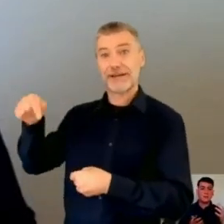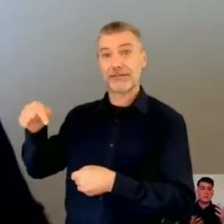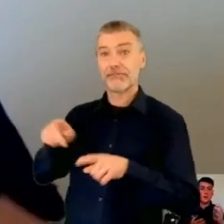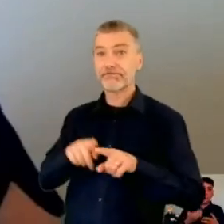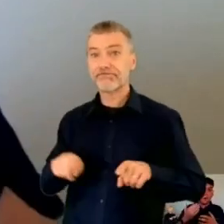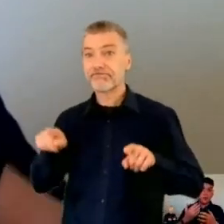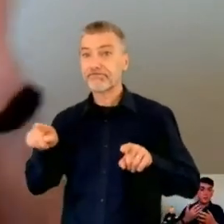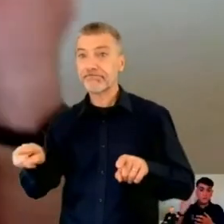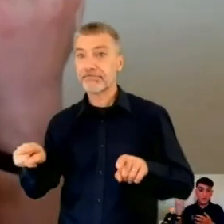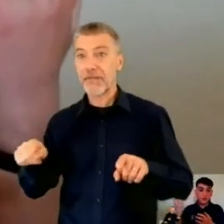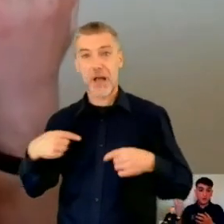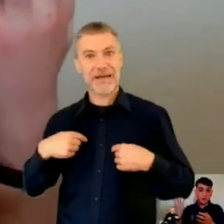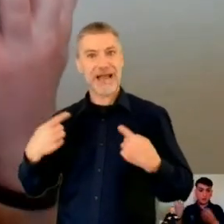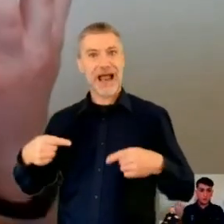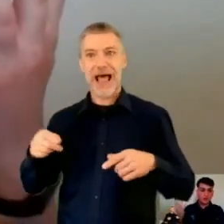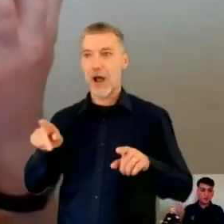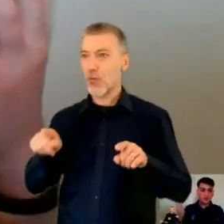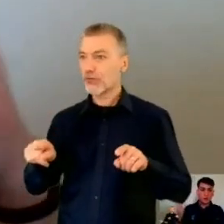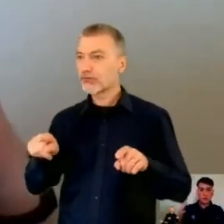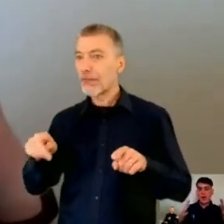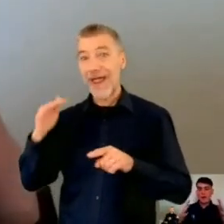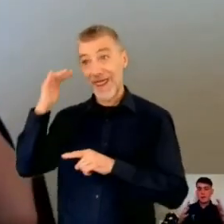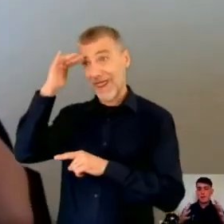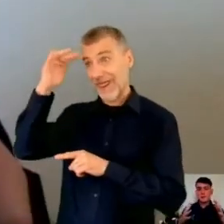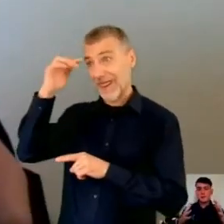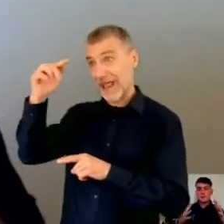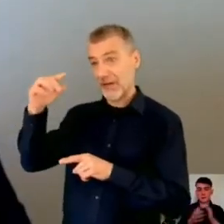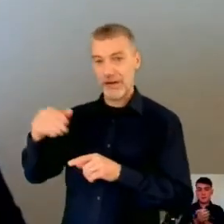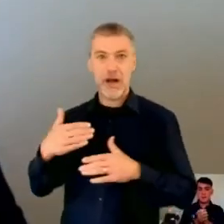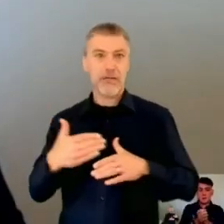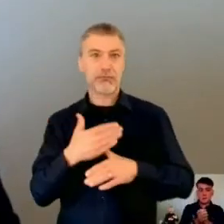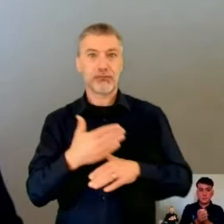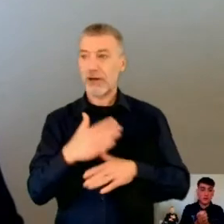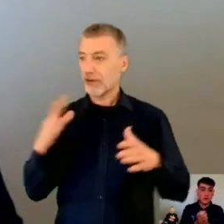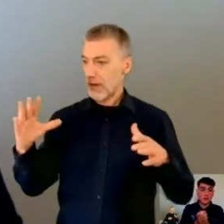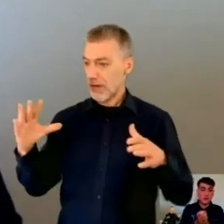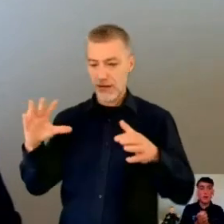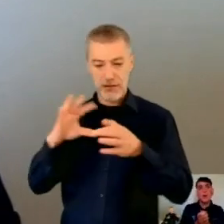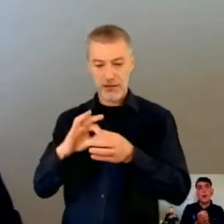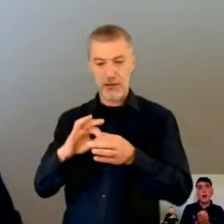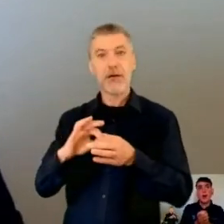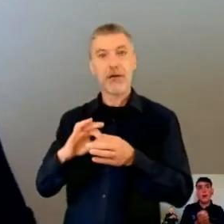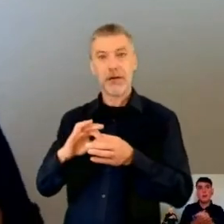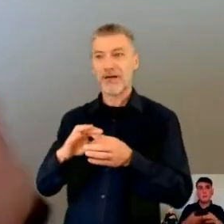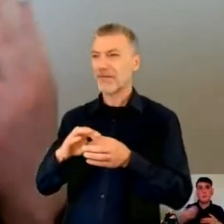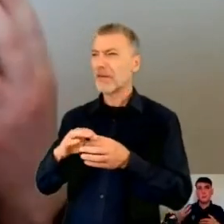me to apply theory to the practical, and it basically consolidates my learning